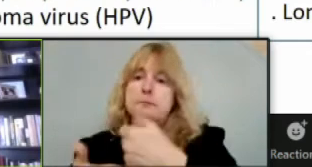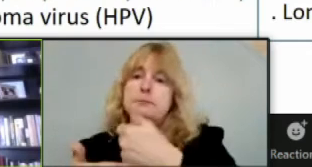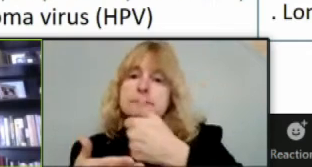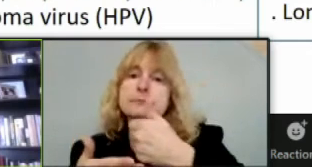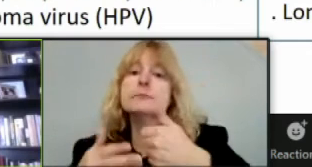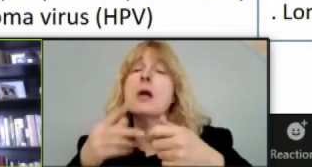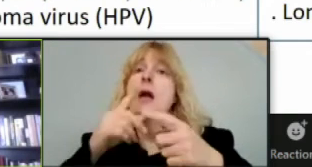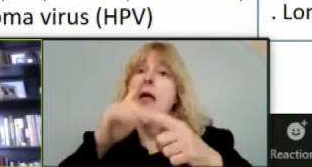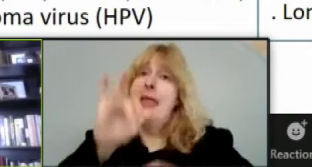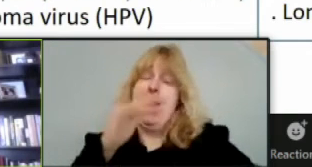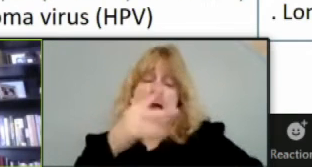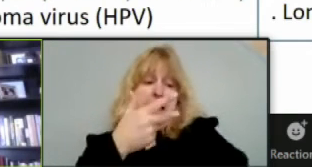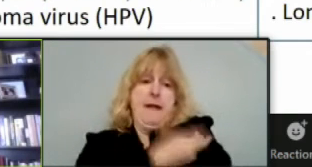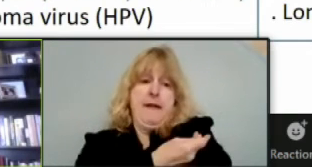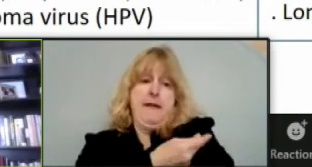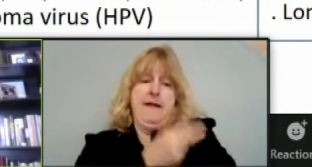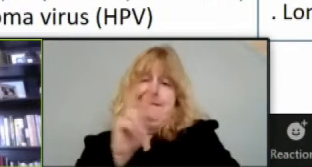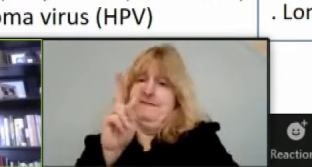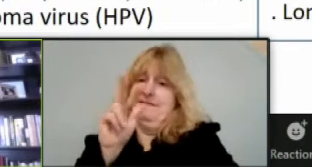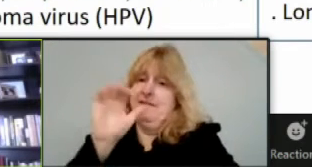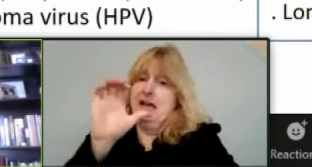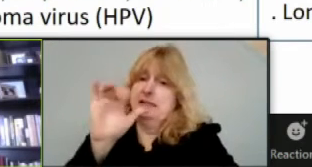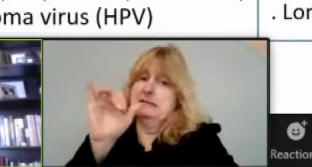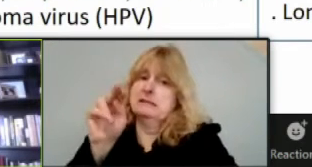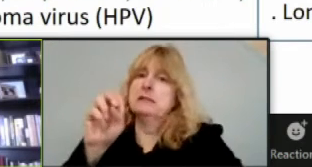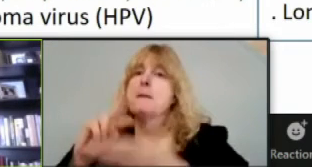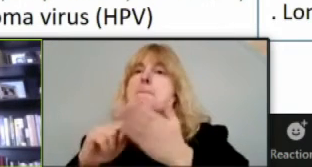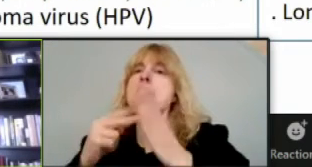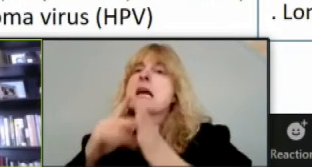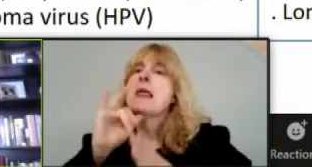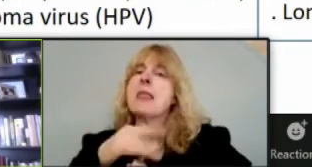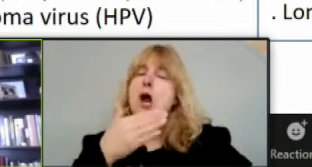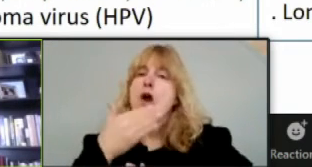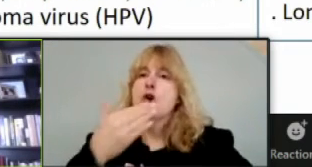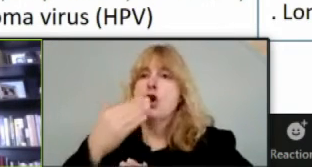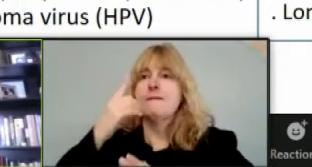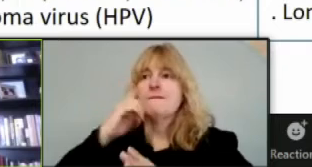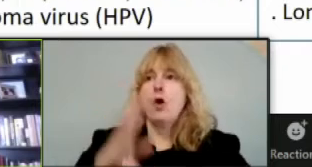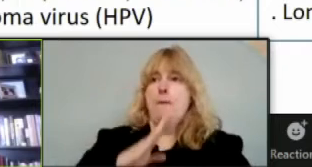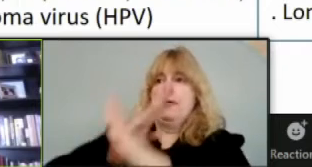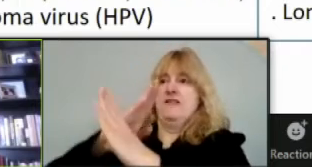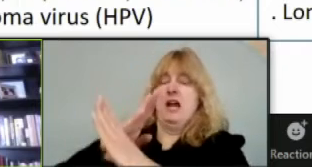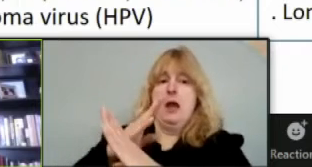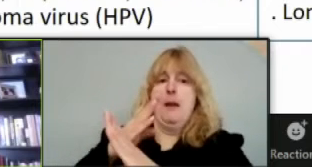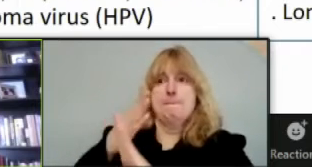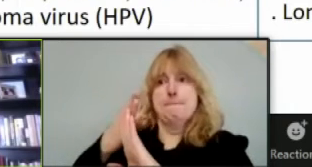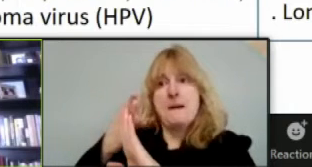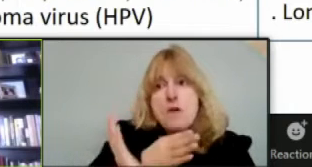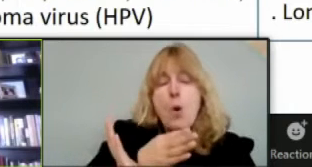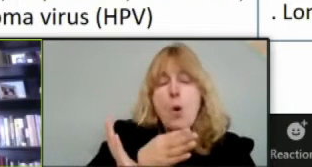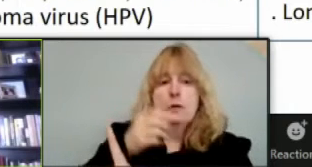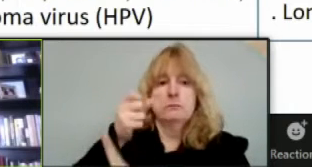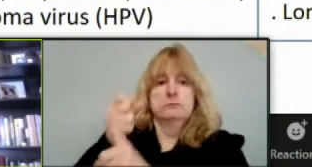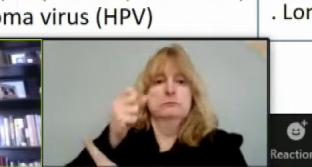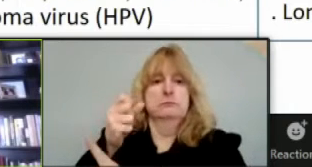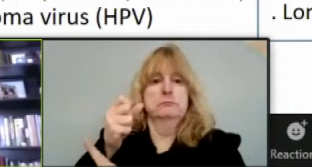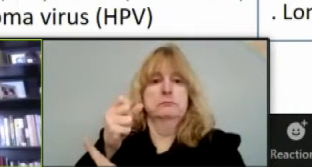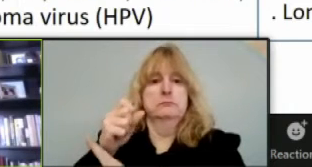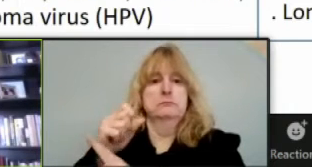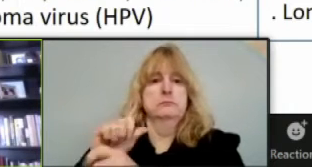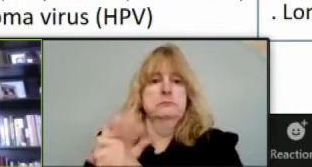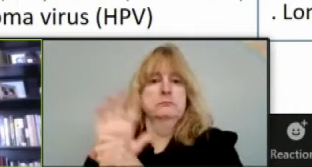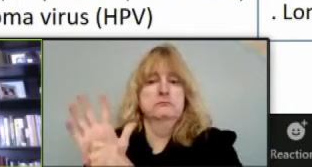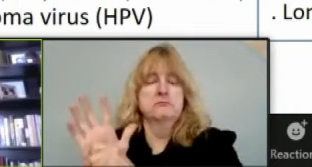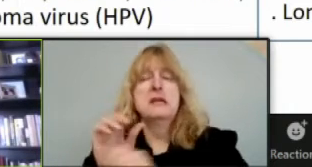wonderful way of preventing disease that must be given before the disease occurs. And they can be given once, or